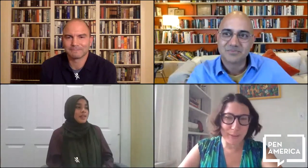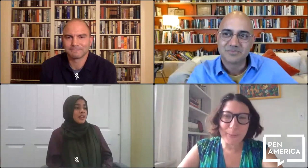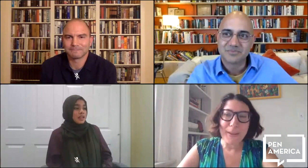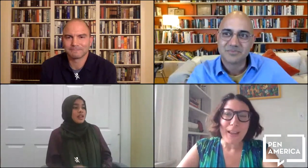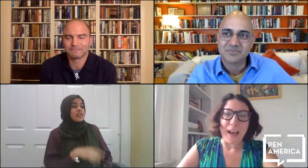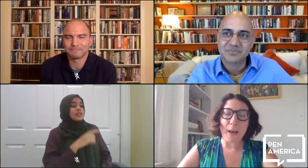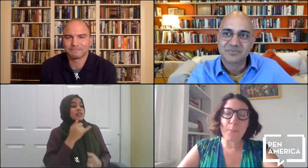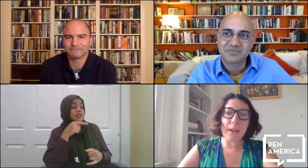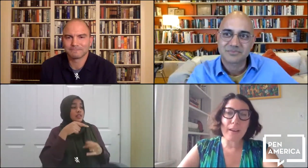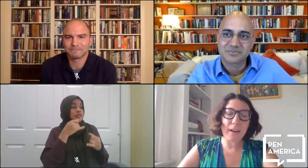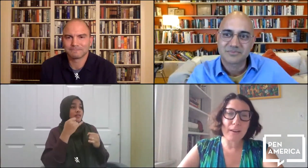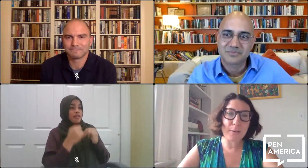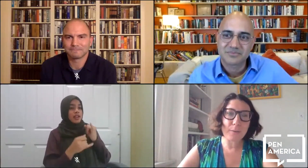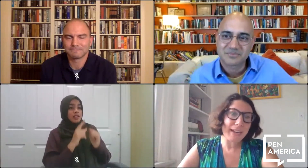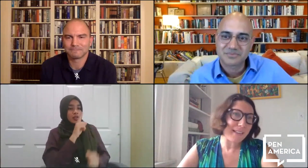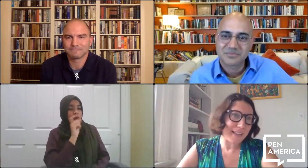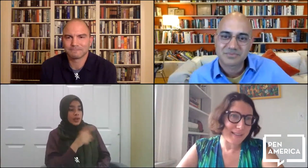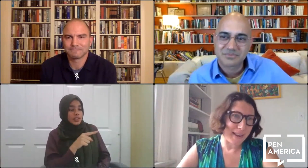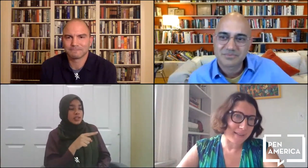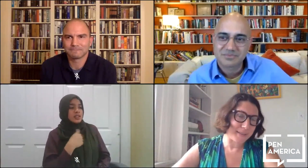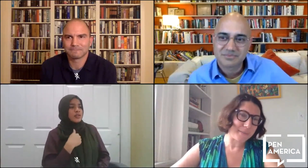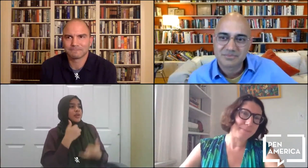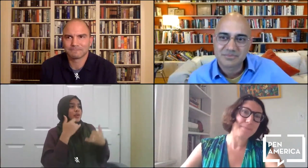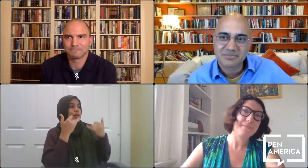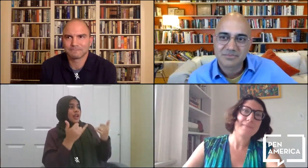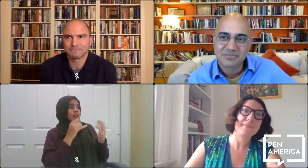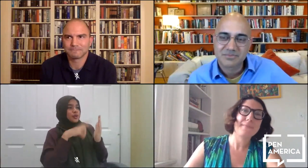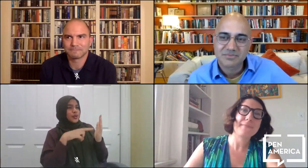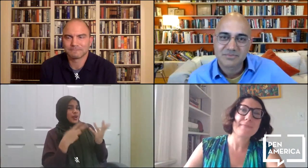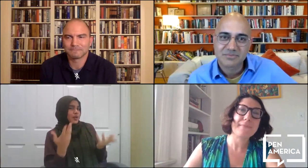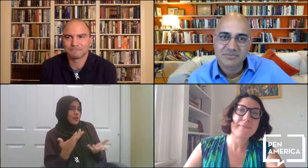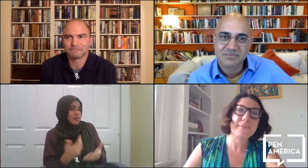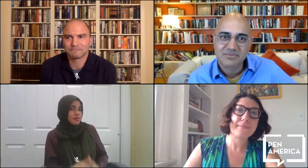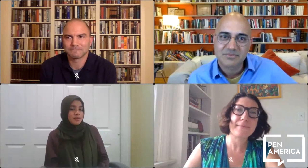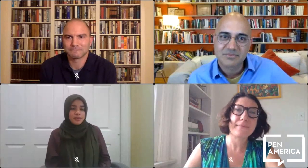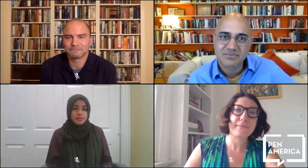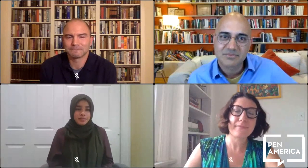both of you. What are you reading these days?